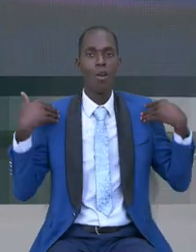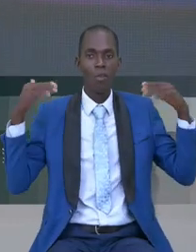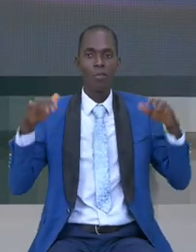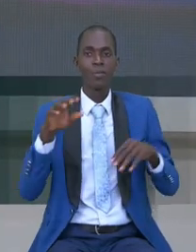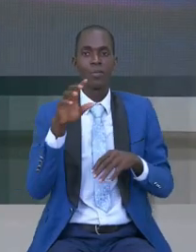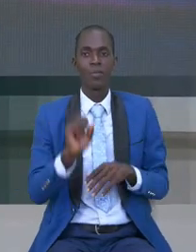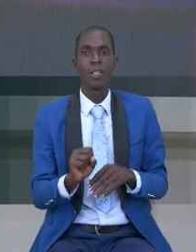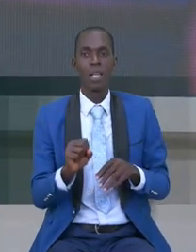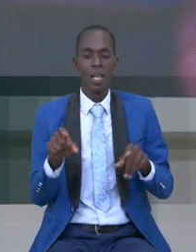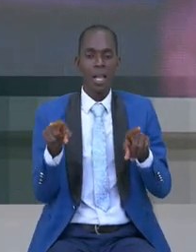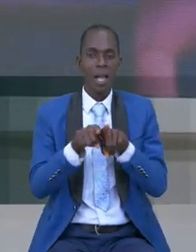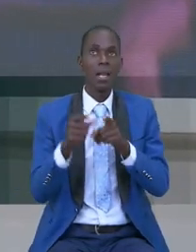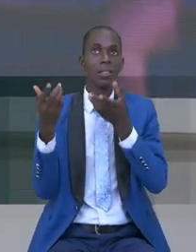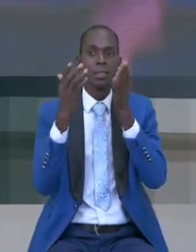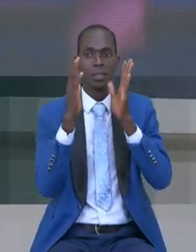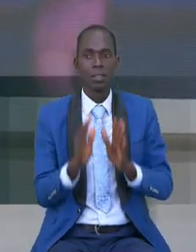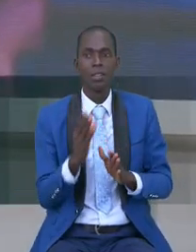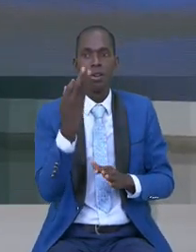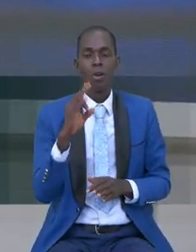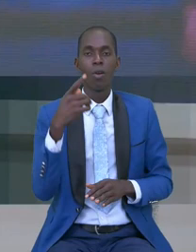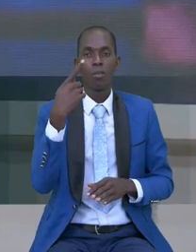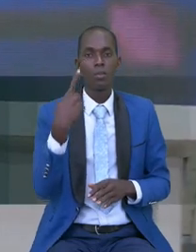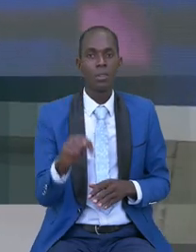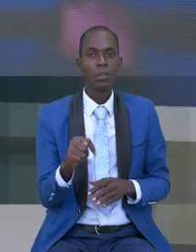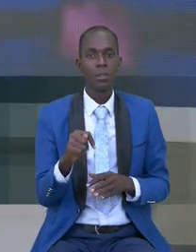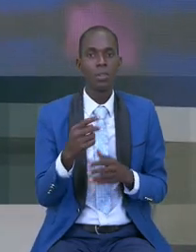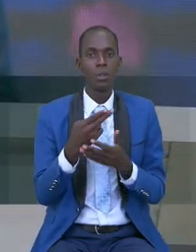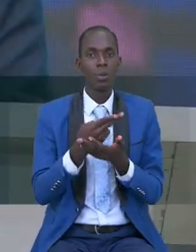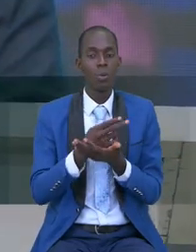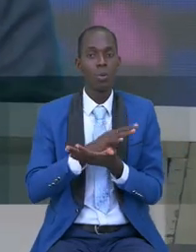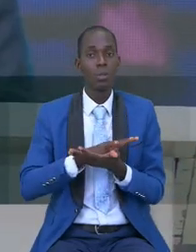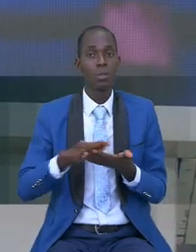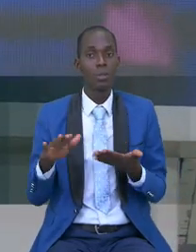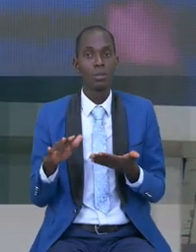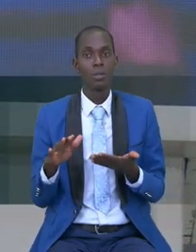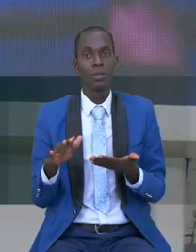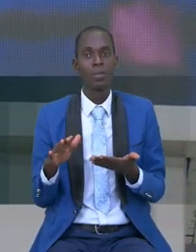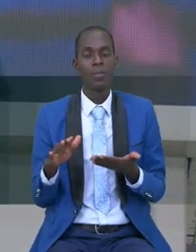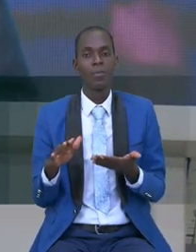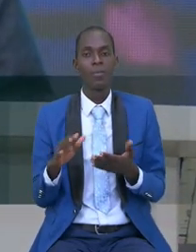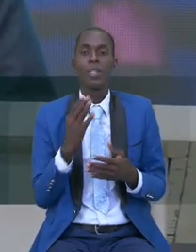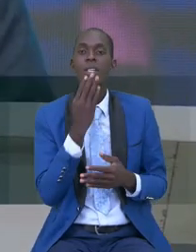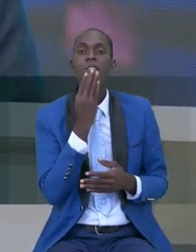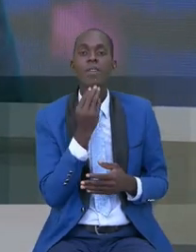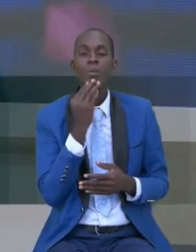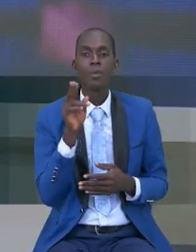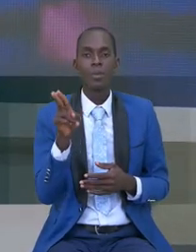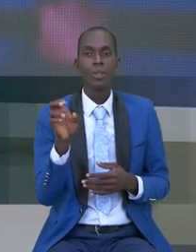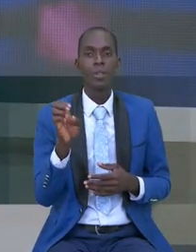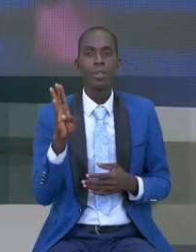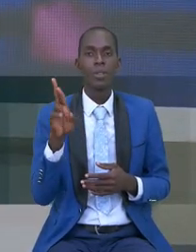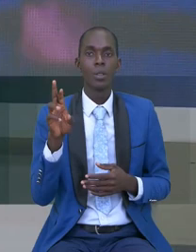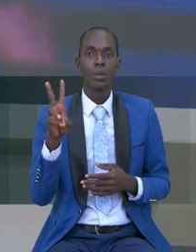angels as servants of the godly. Hebrews chapter 1, we're reading from